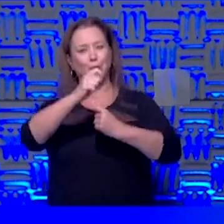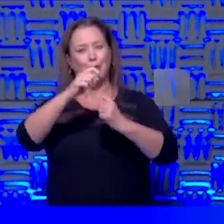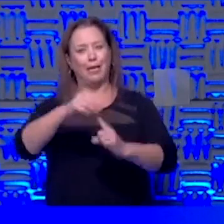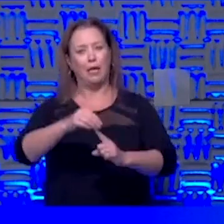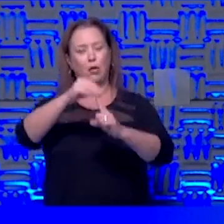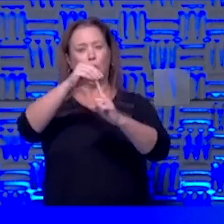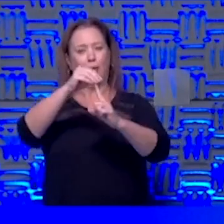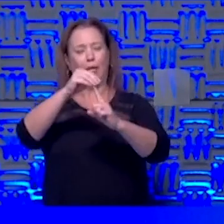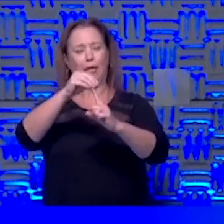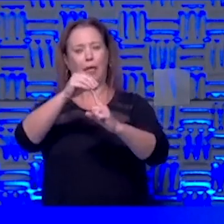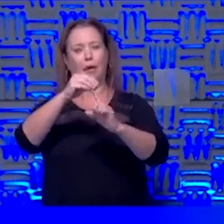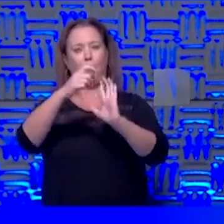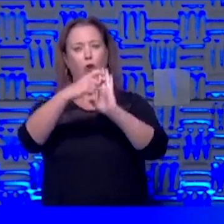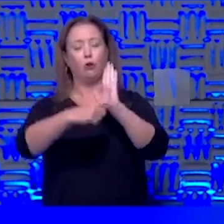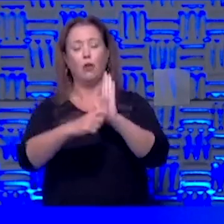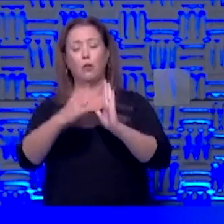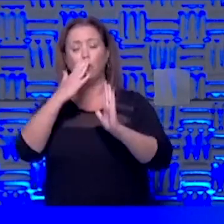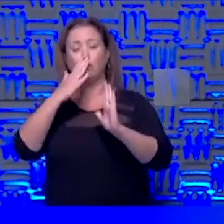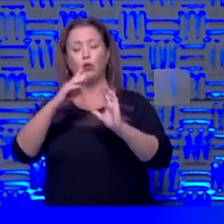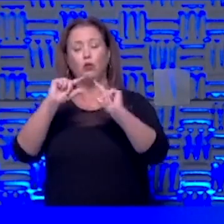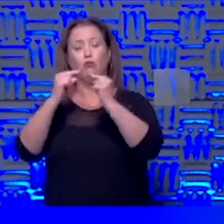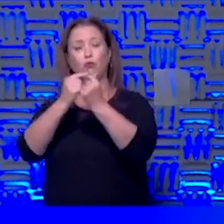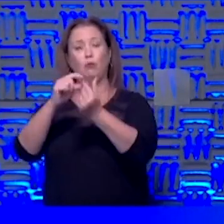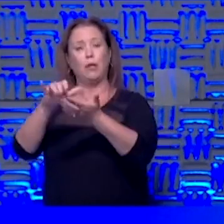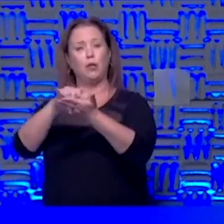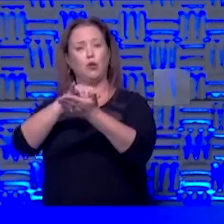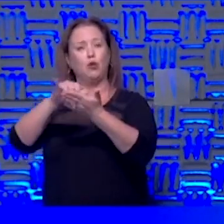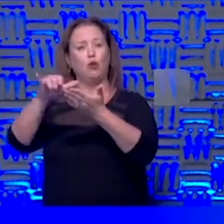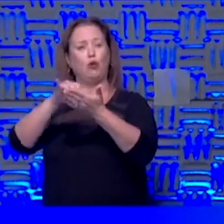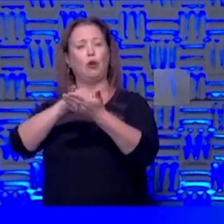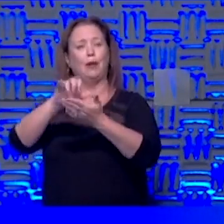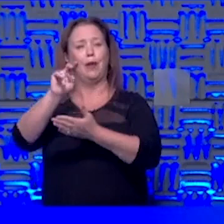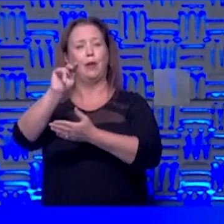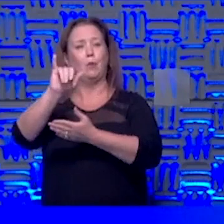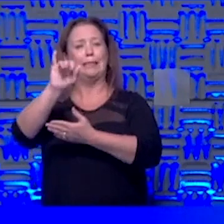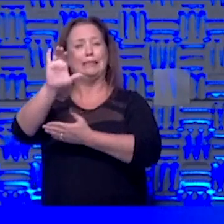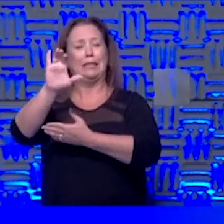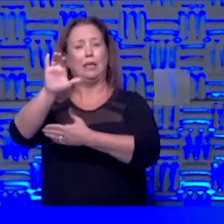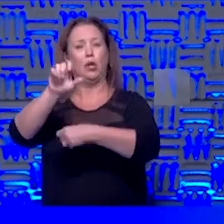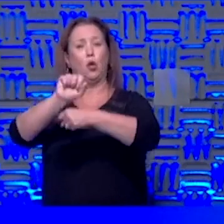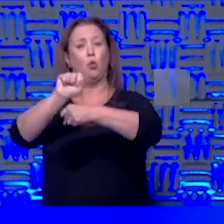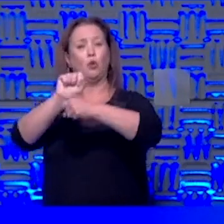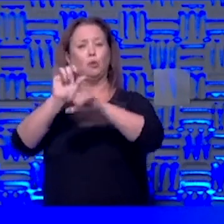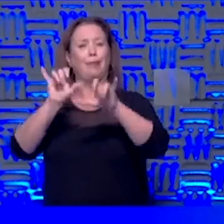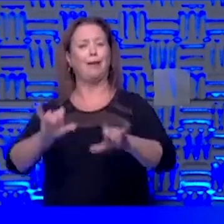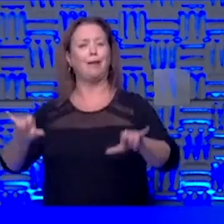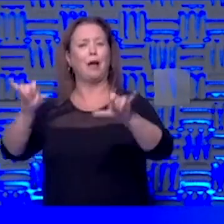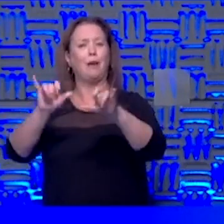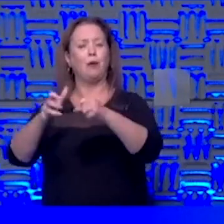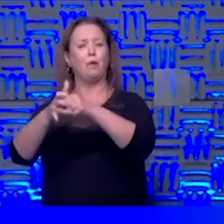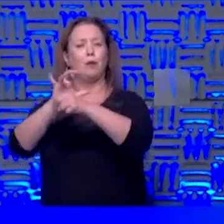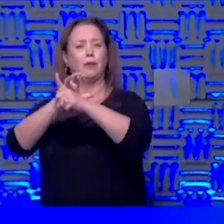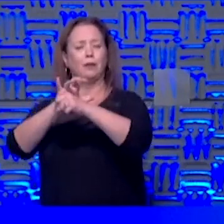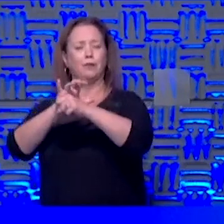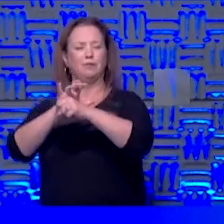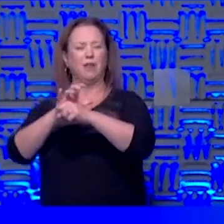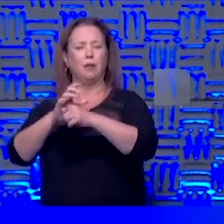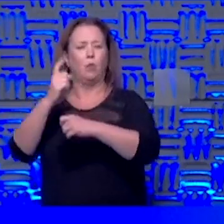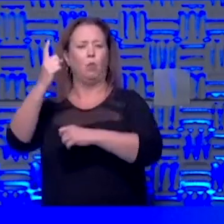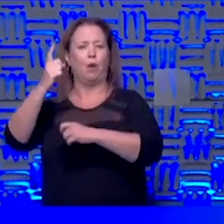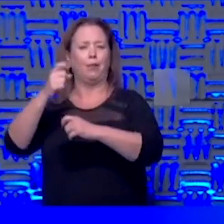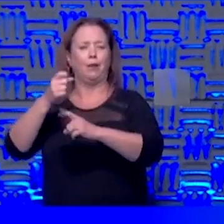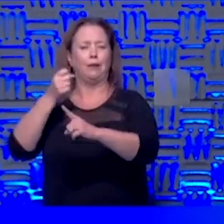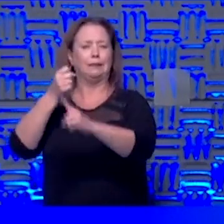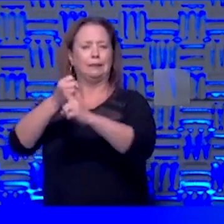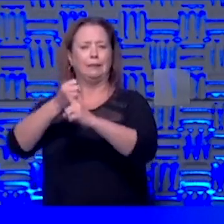unique. There's a good group out of New York City who works with common coronaviruses, endemic coronaviruses, the ones that cause the